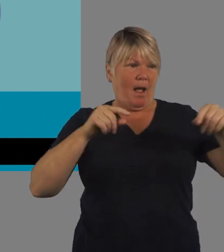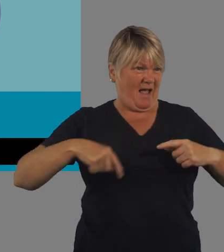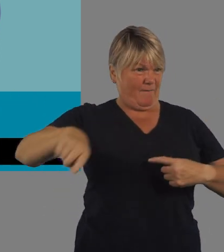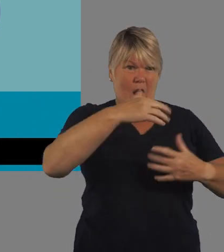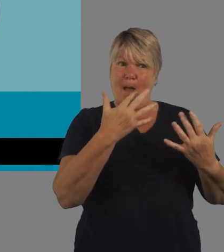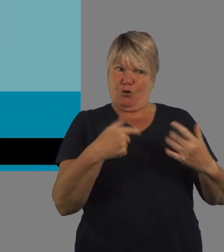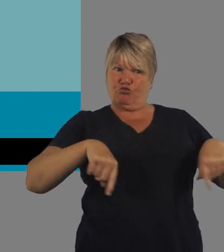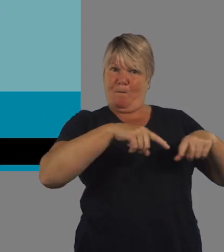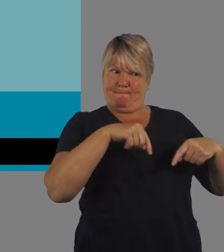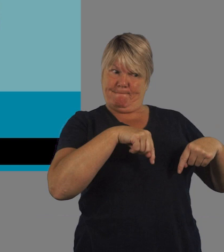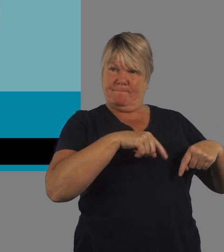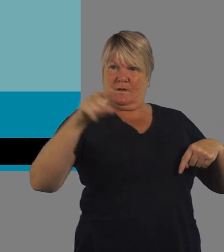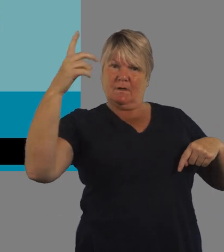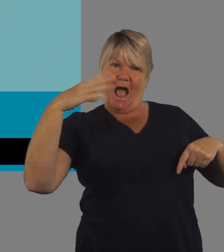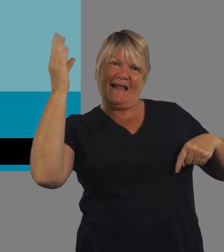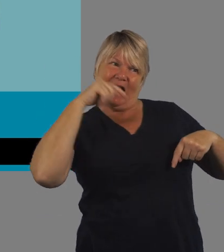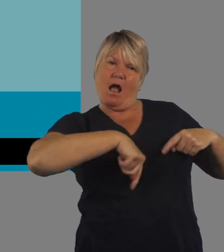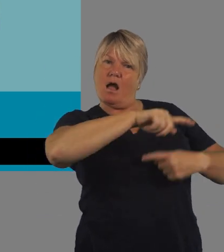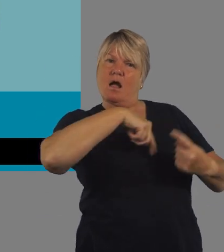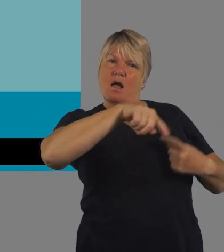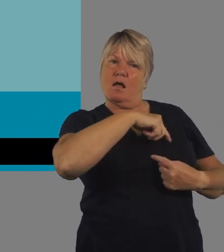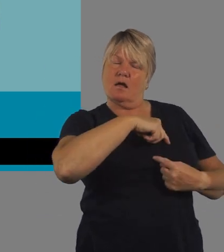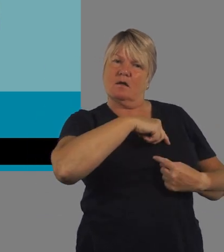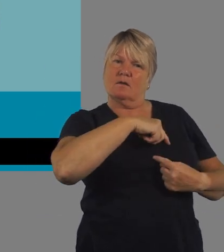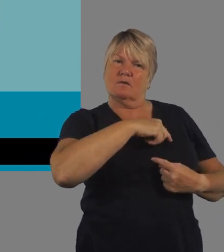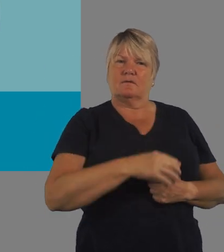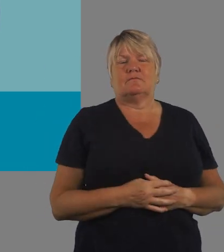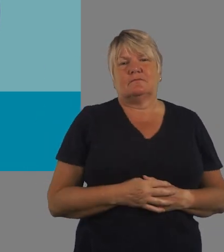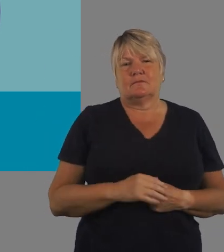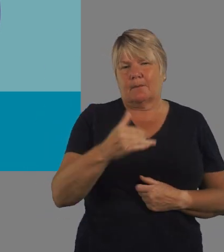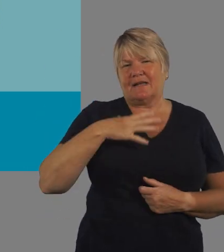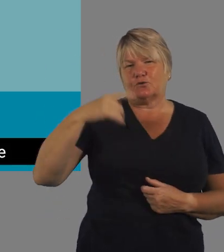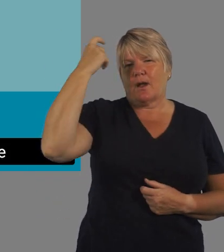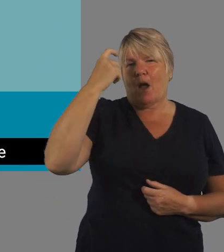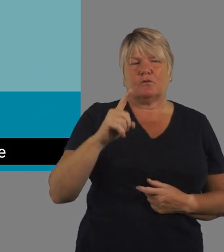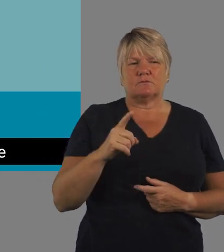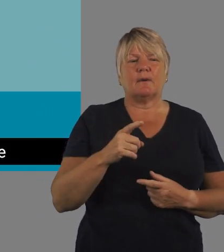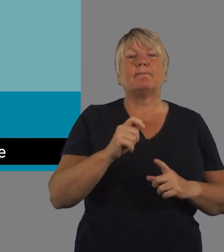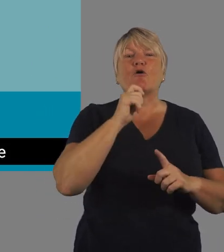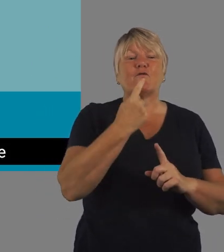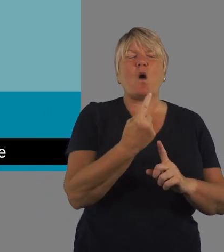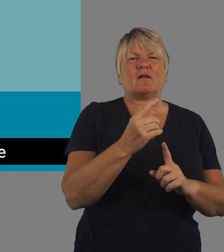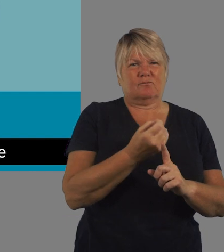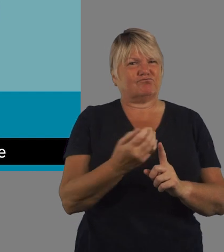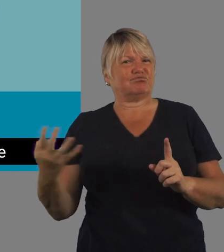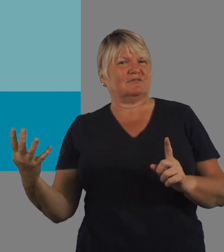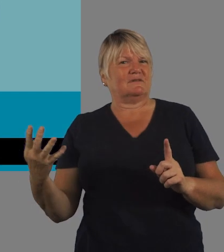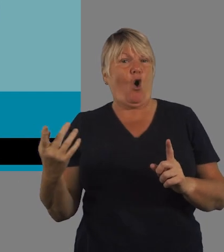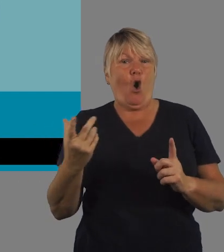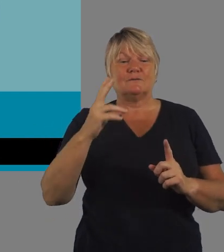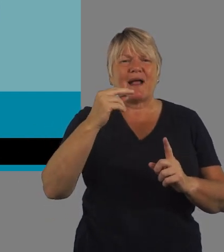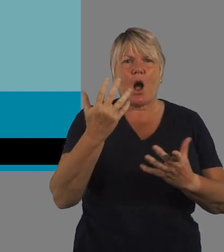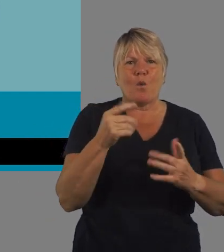all participants in the room that need to be heard by remote participants. You may need to consider having multiple microphone